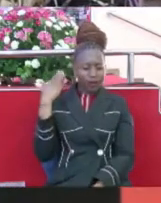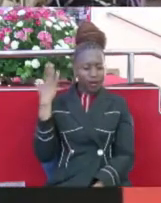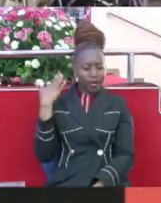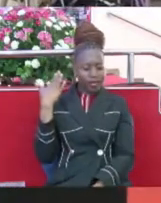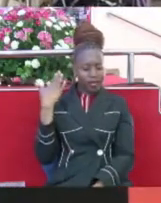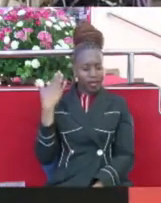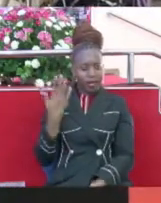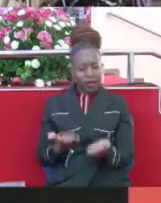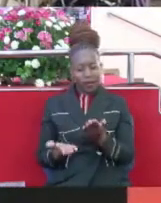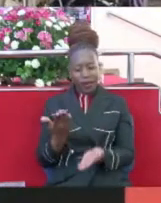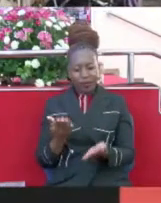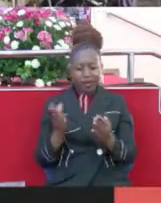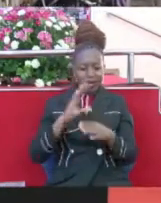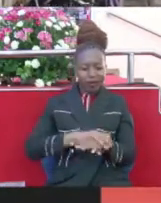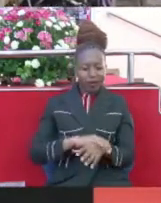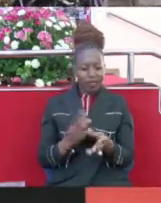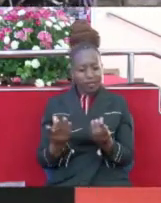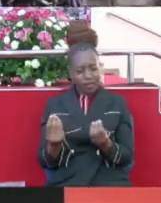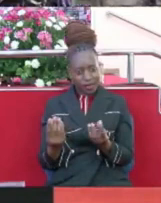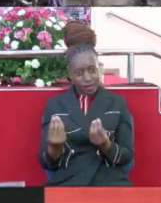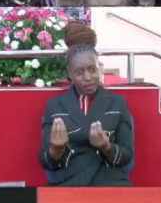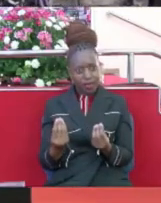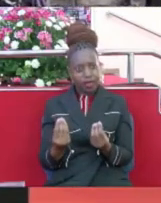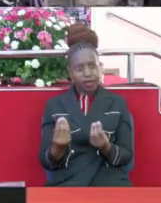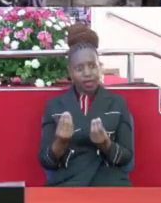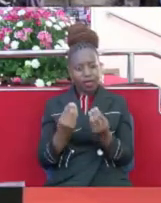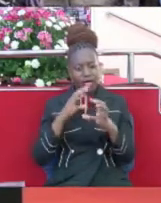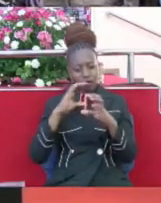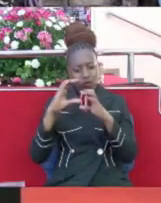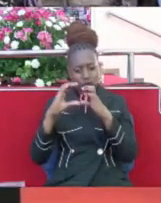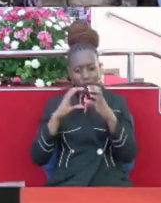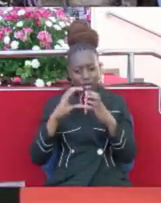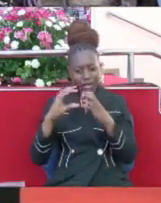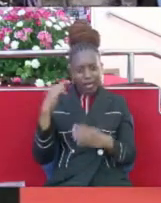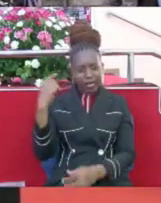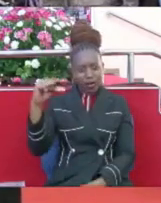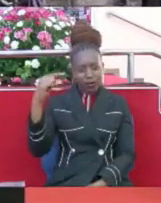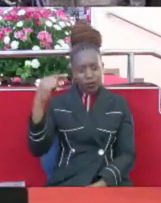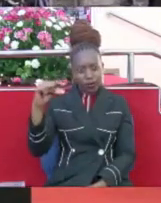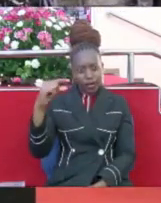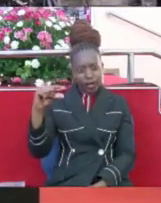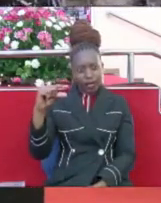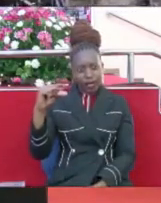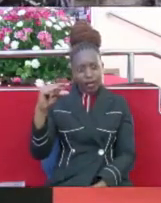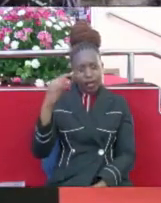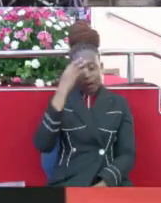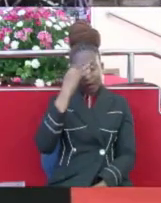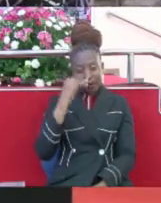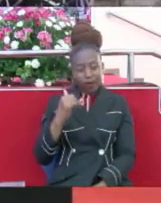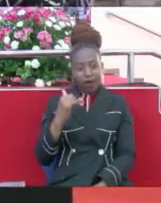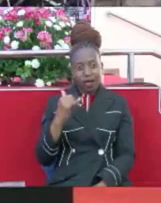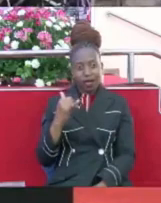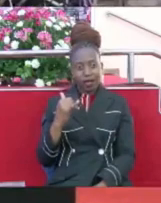have found it easier to communicate the gospel because they were not grappling